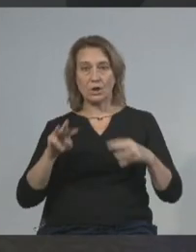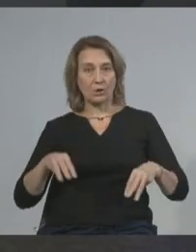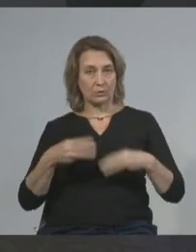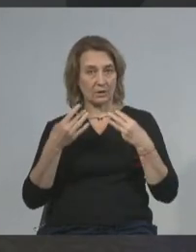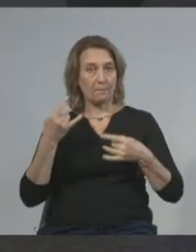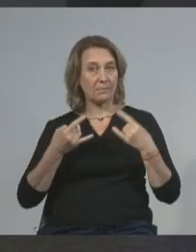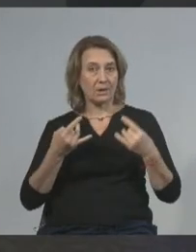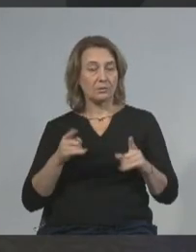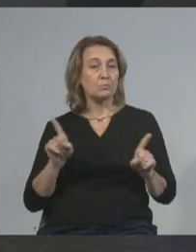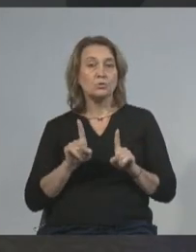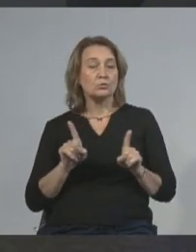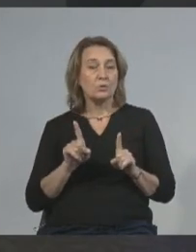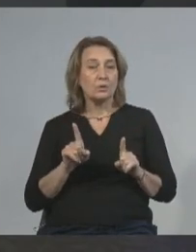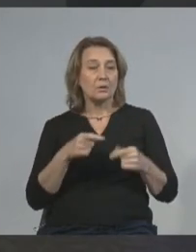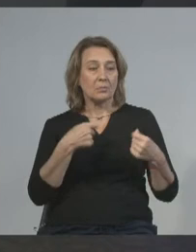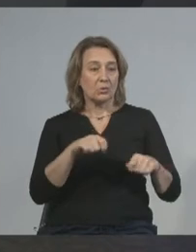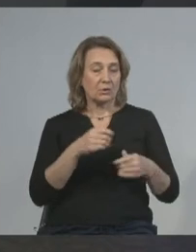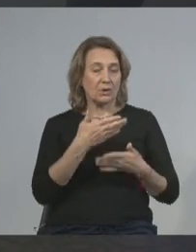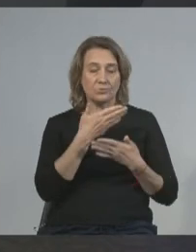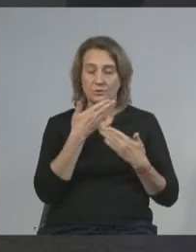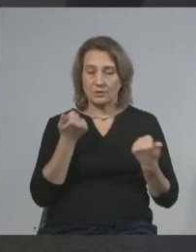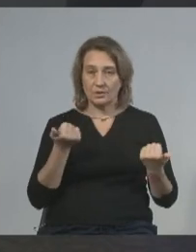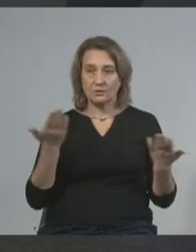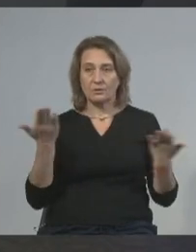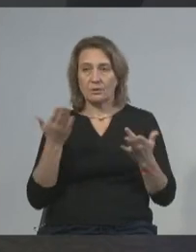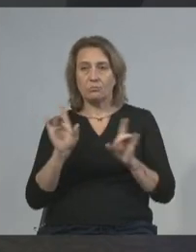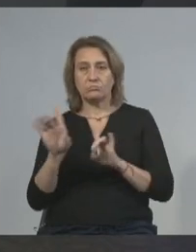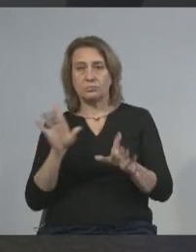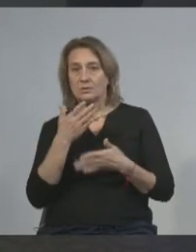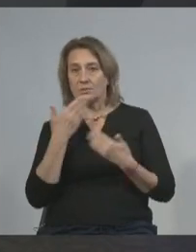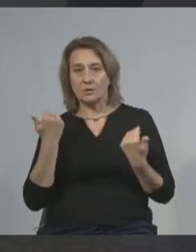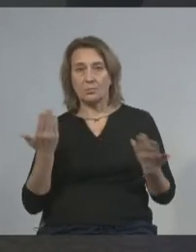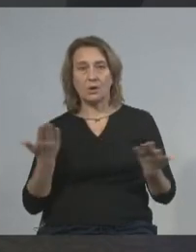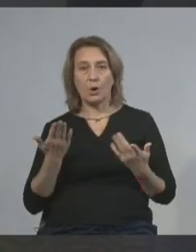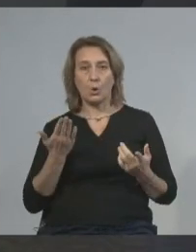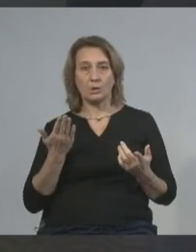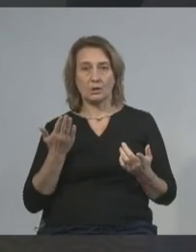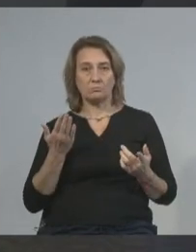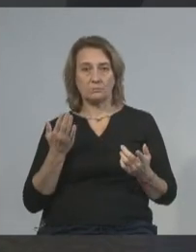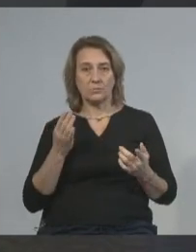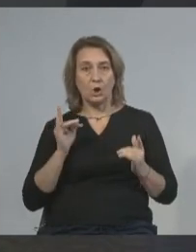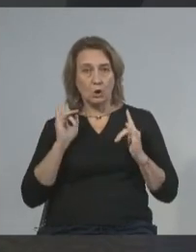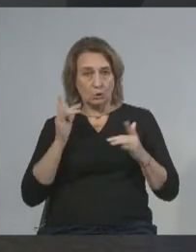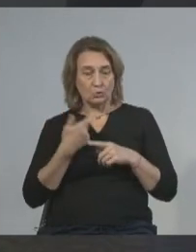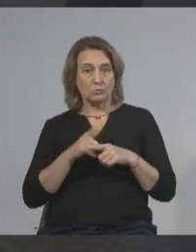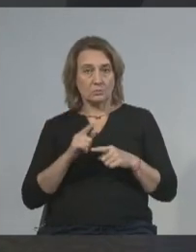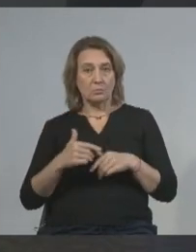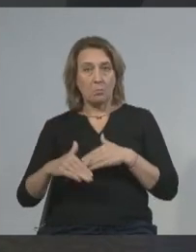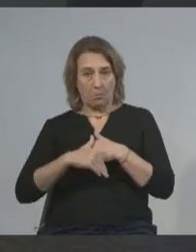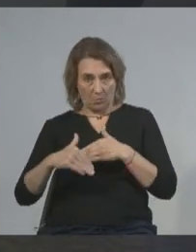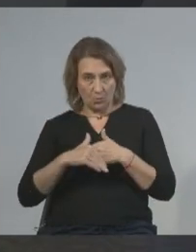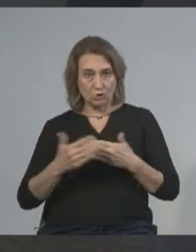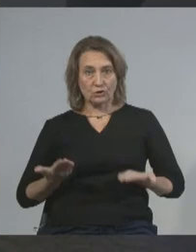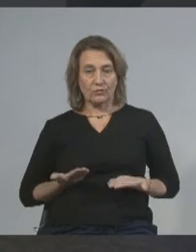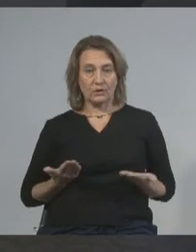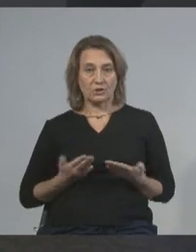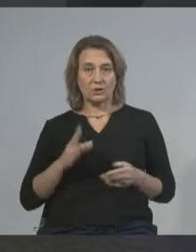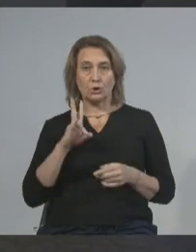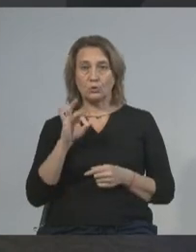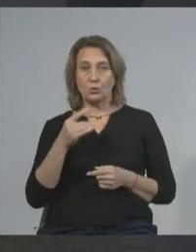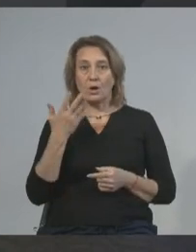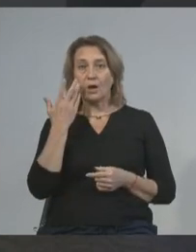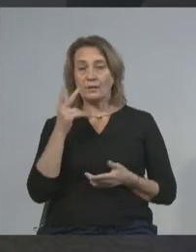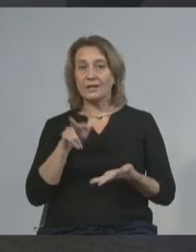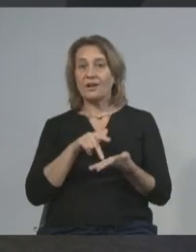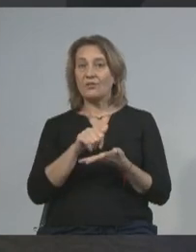that they don't generate any leads that there are no sales so maybe brand awareness is one thing but it's not enough to be